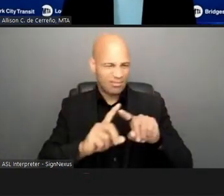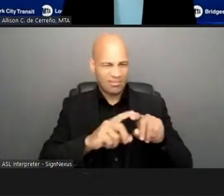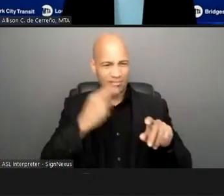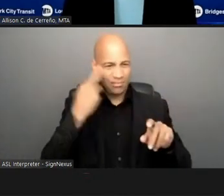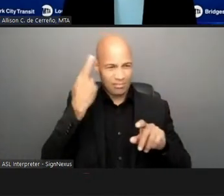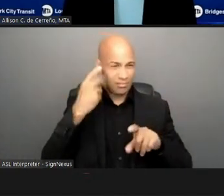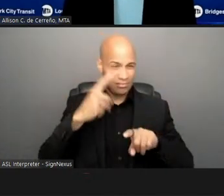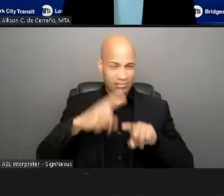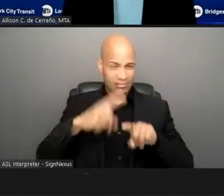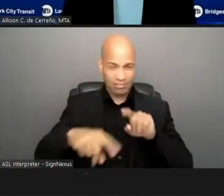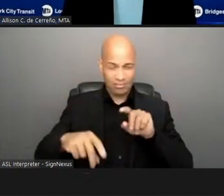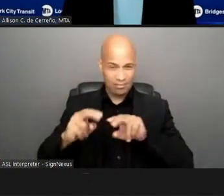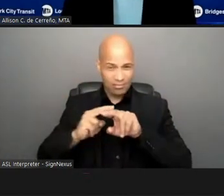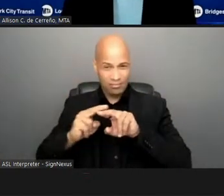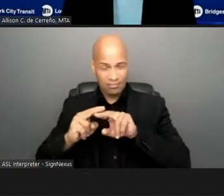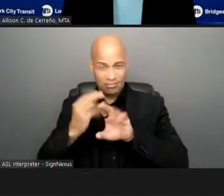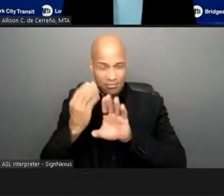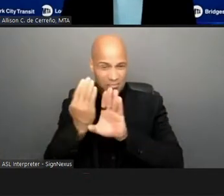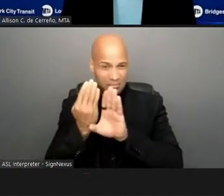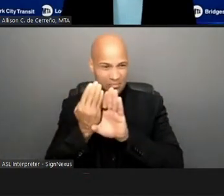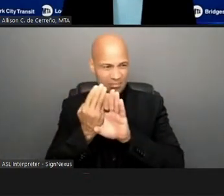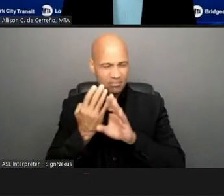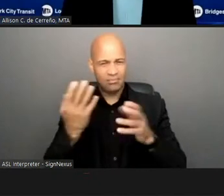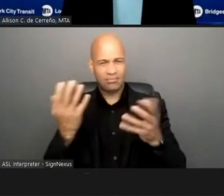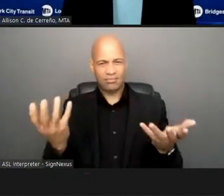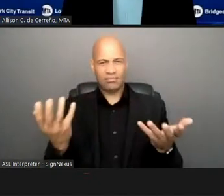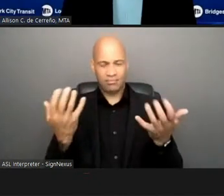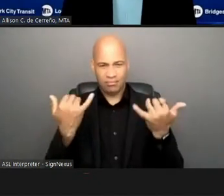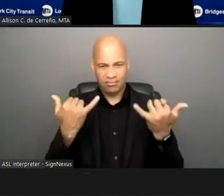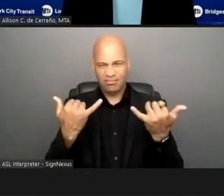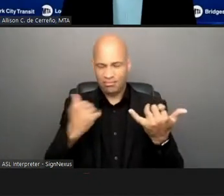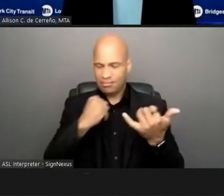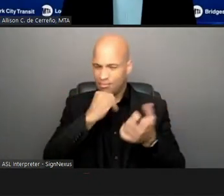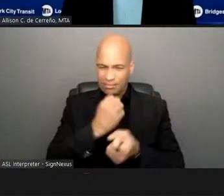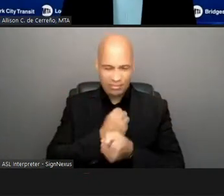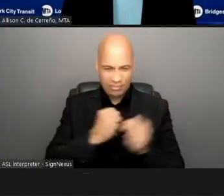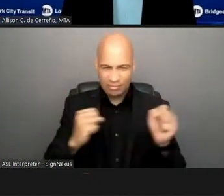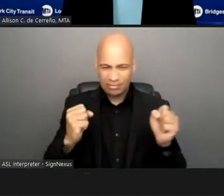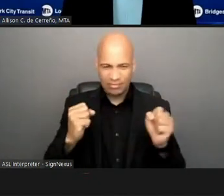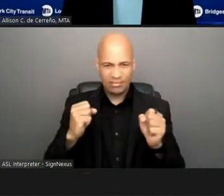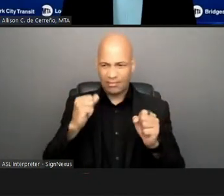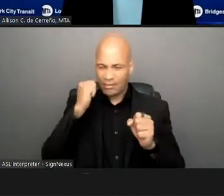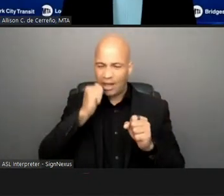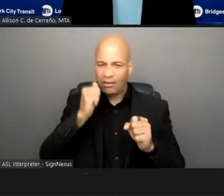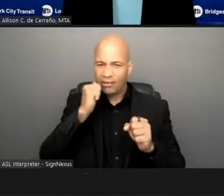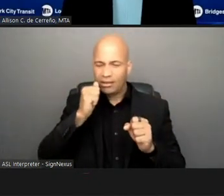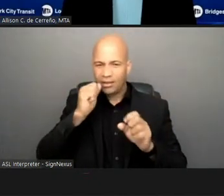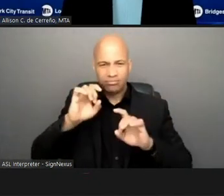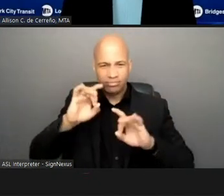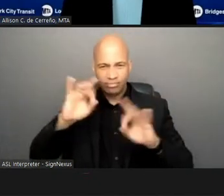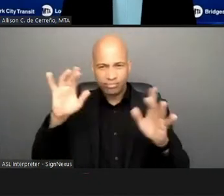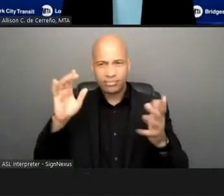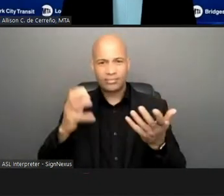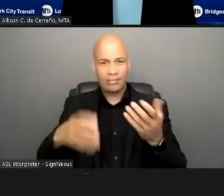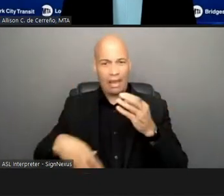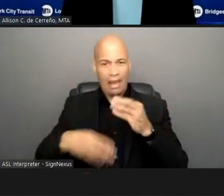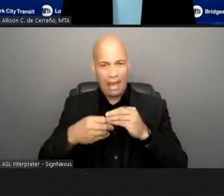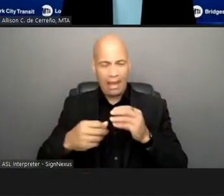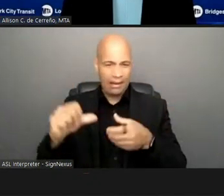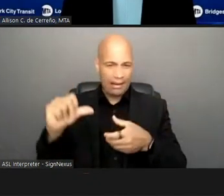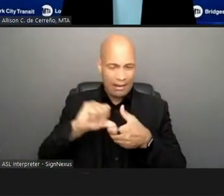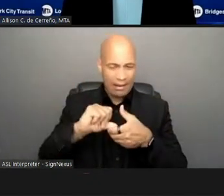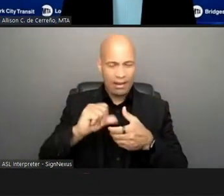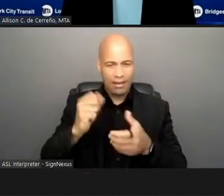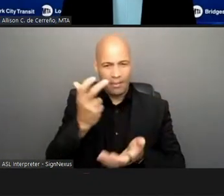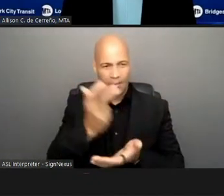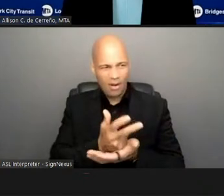use public transportation which is at this point a super unsafe with crimes happening daily to begin with in addition to being for gas and parking which